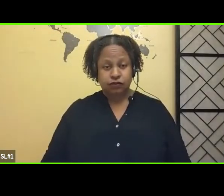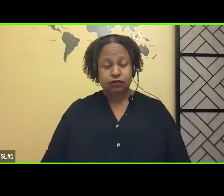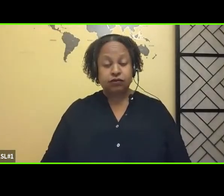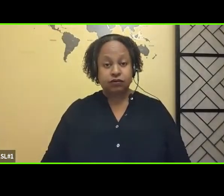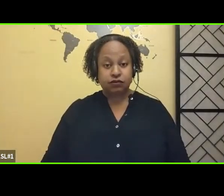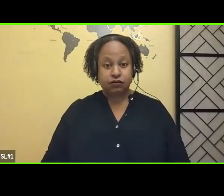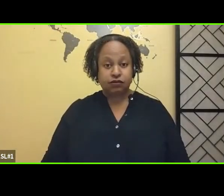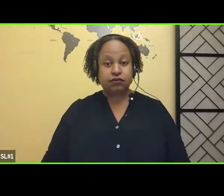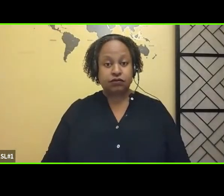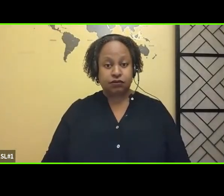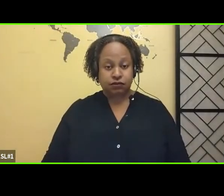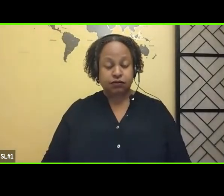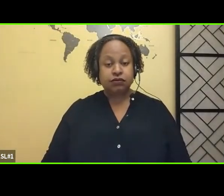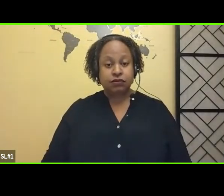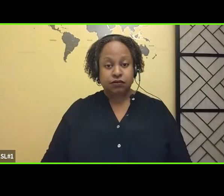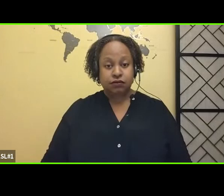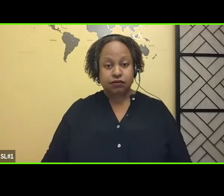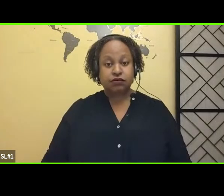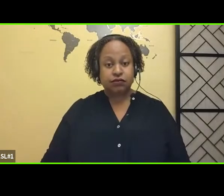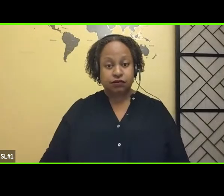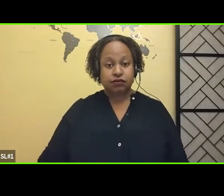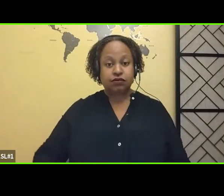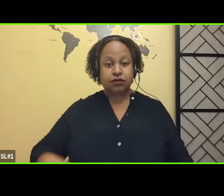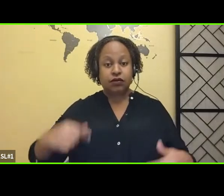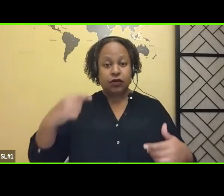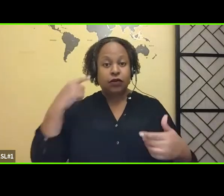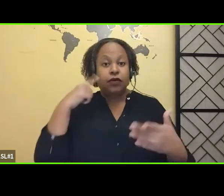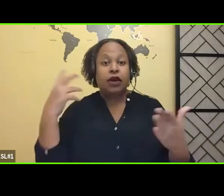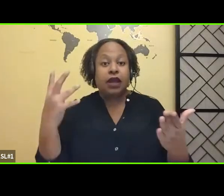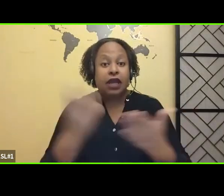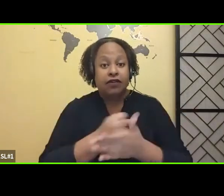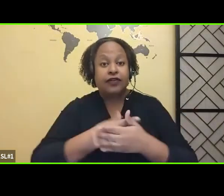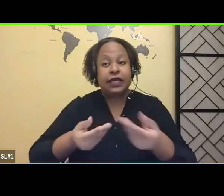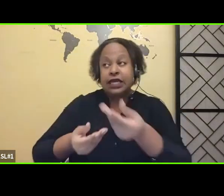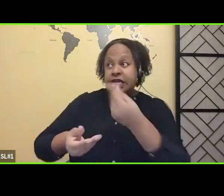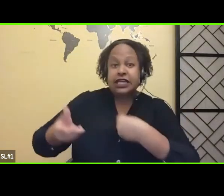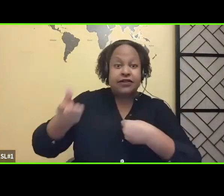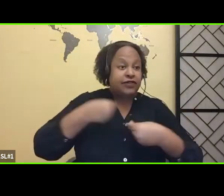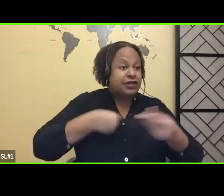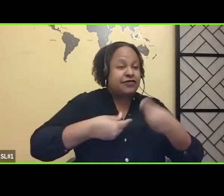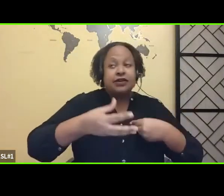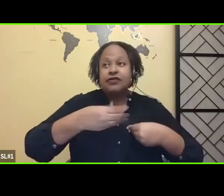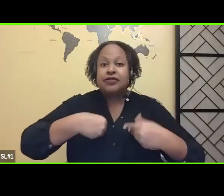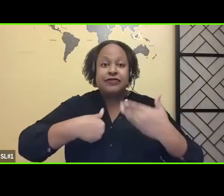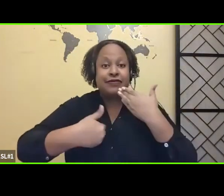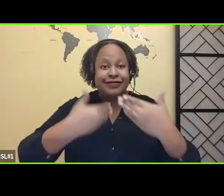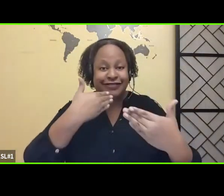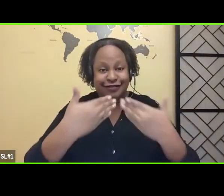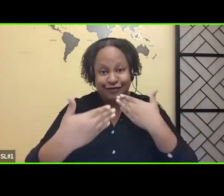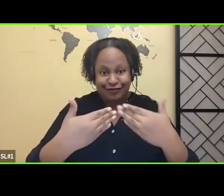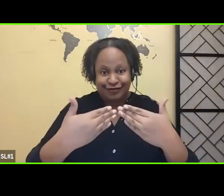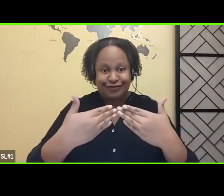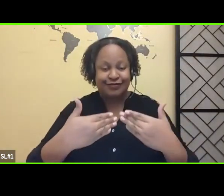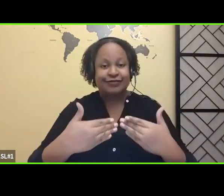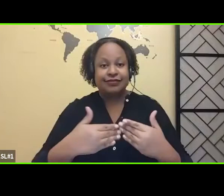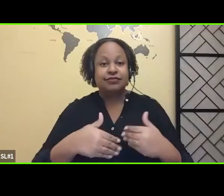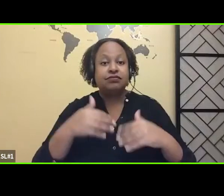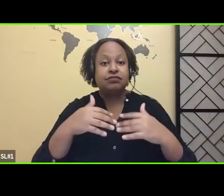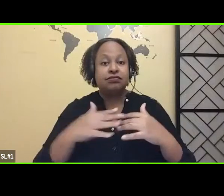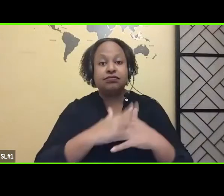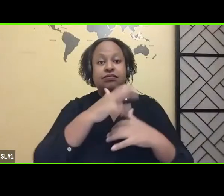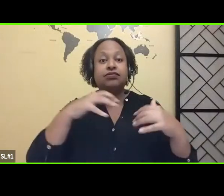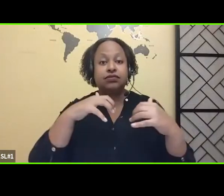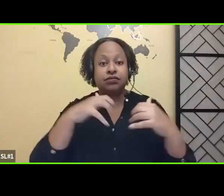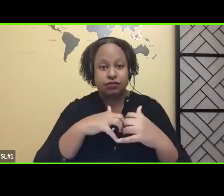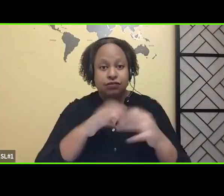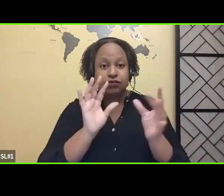for all of those things that have been given to me. So aham, the way my gonna duck, and then keep